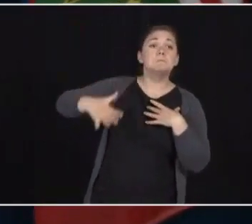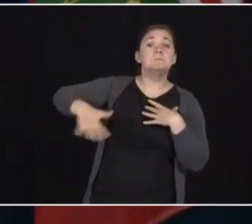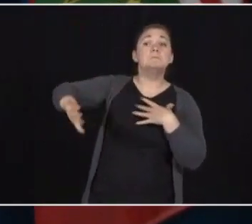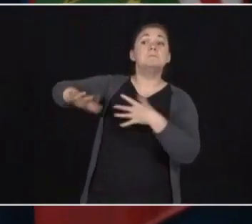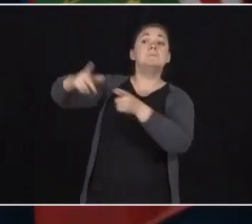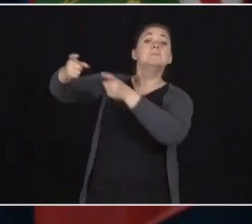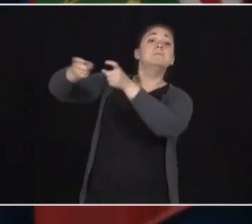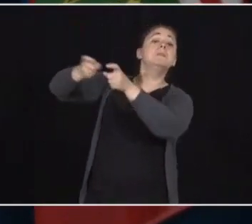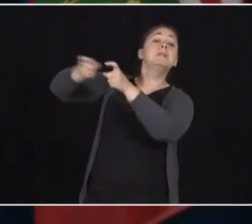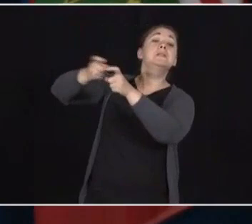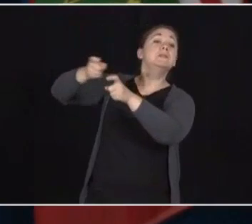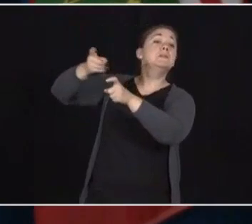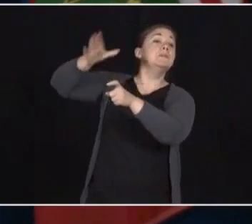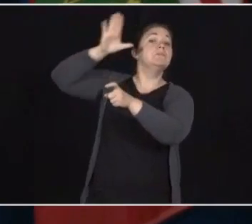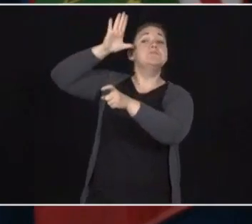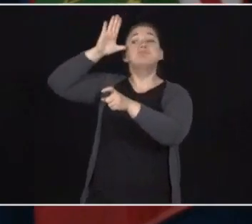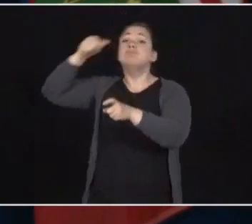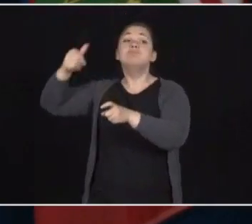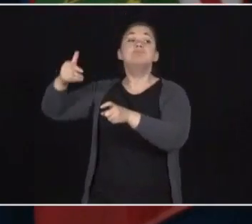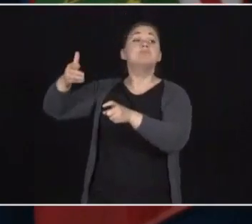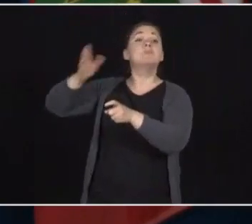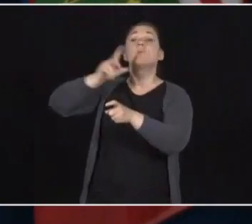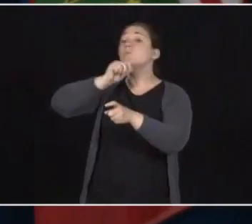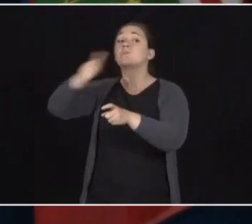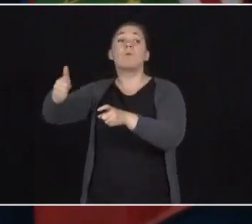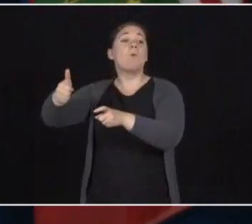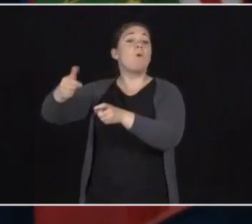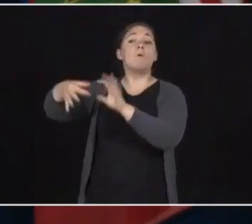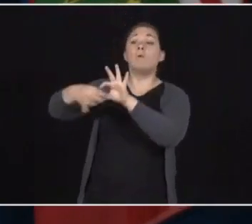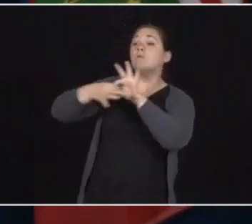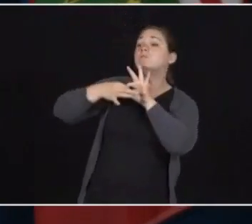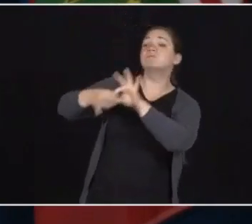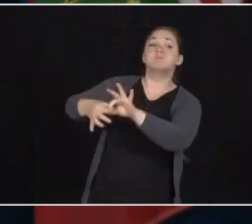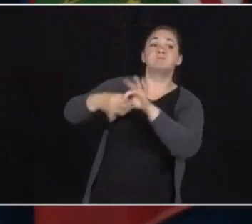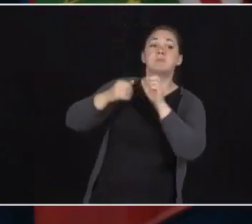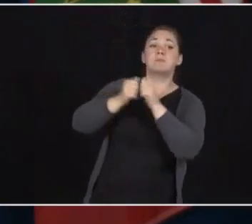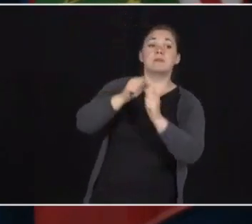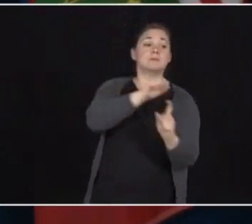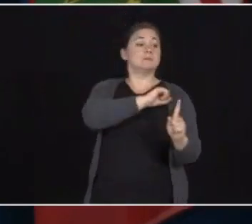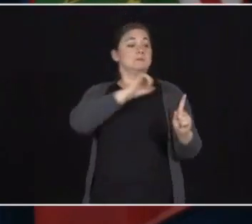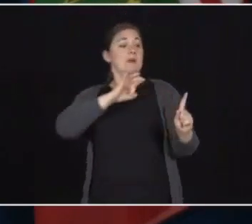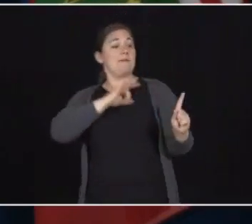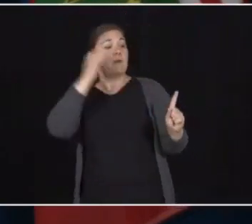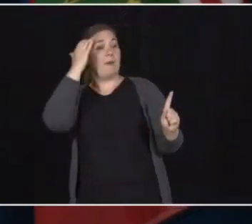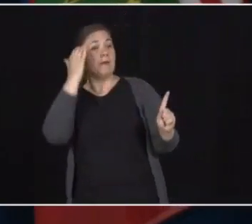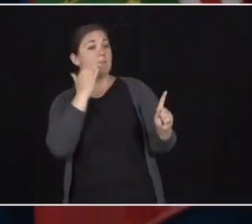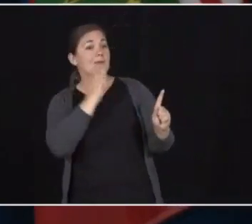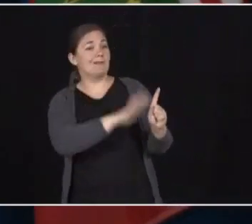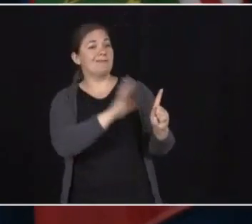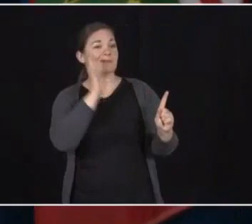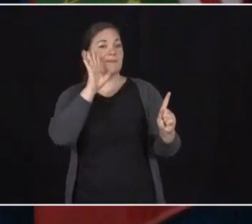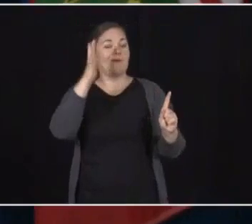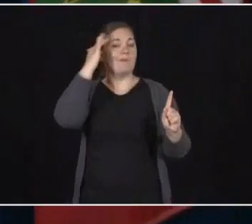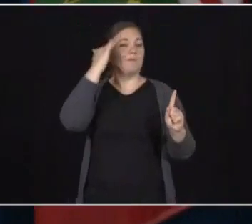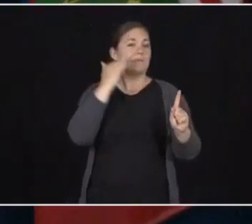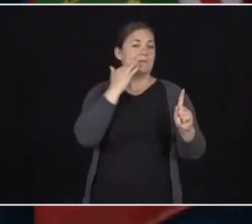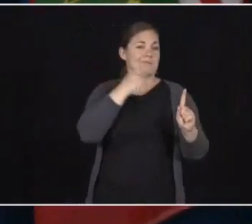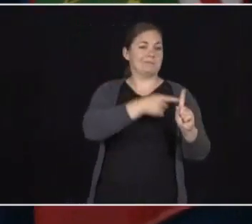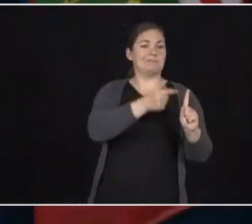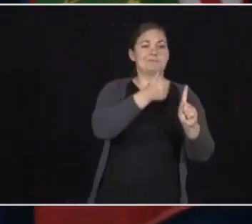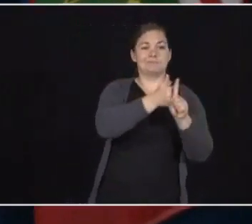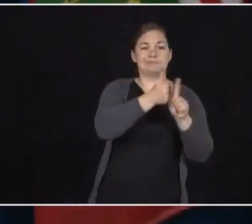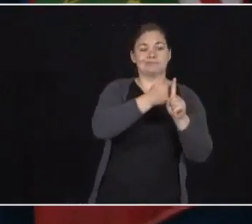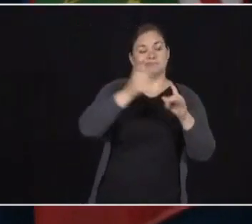that organization is going to cooperate with the staff that's sent in by the hospitals, then the hospitals will need to step in